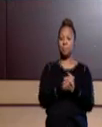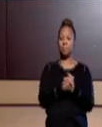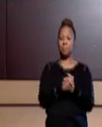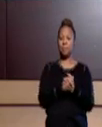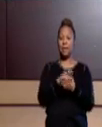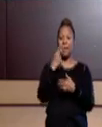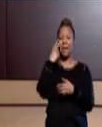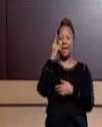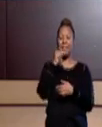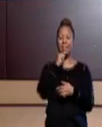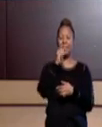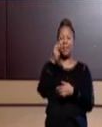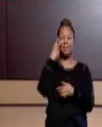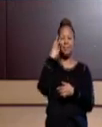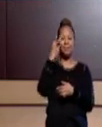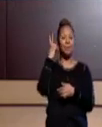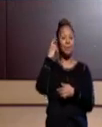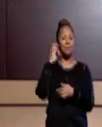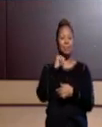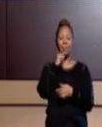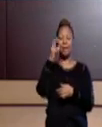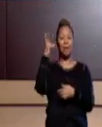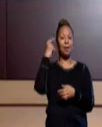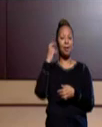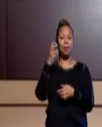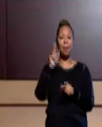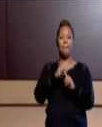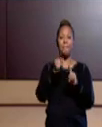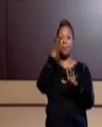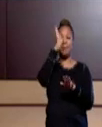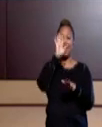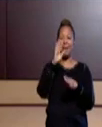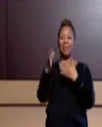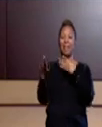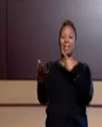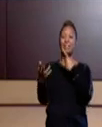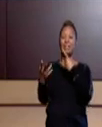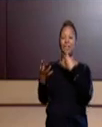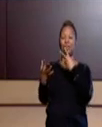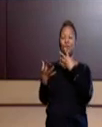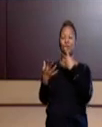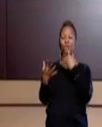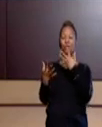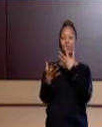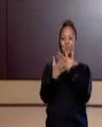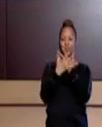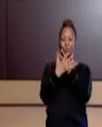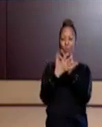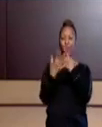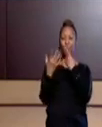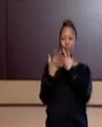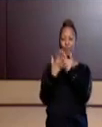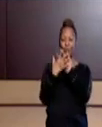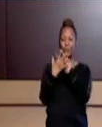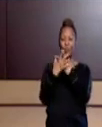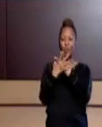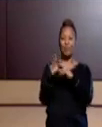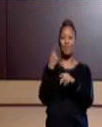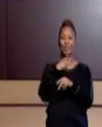eyes have not seen and ears have not heard what God has in store for you. Listen to me. He made you